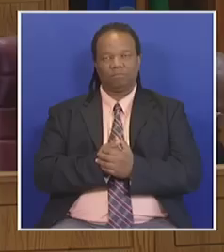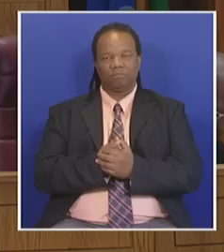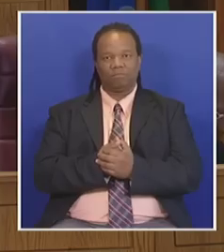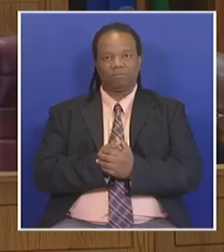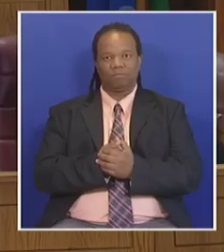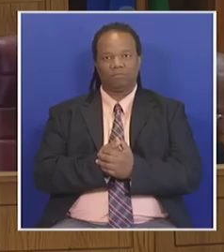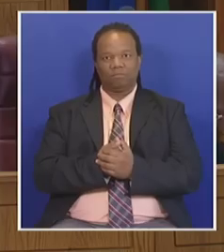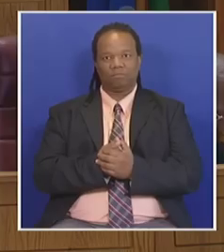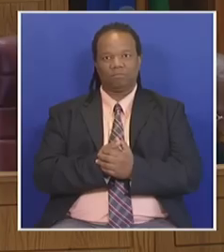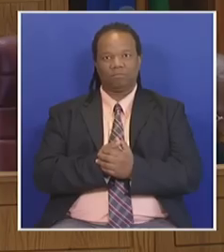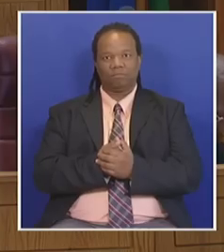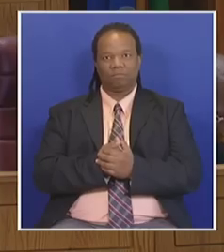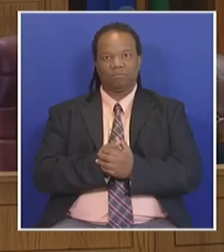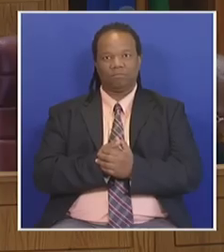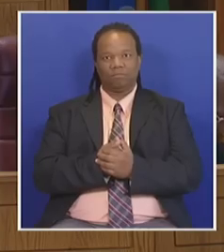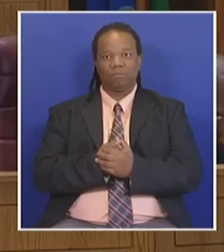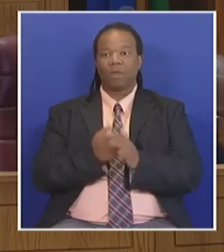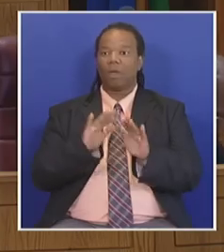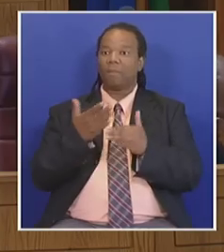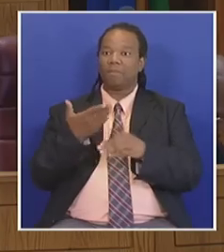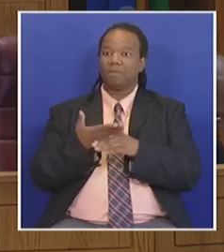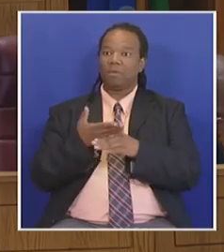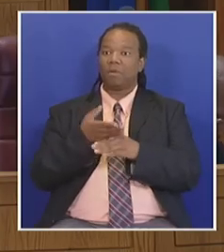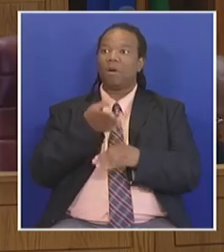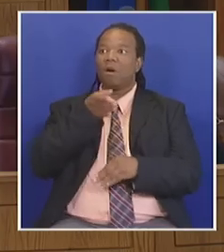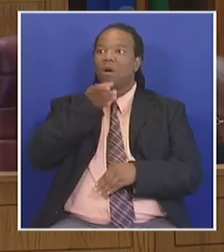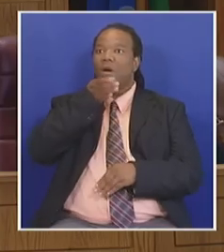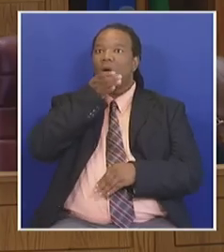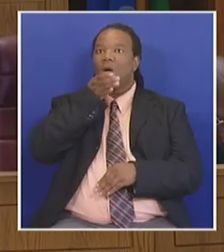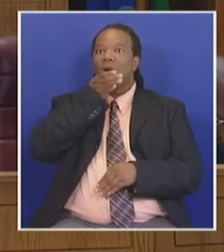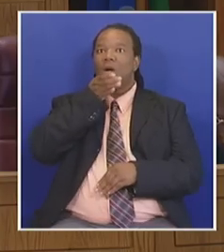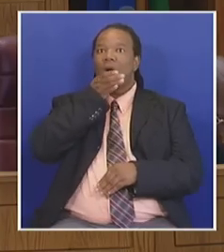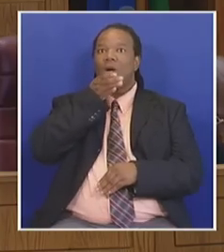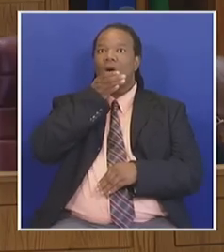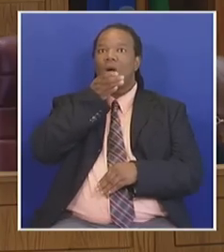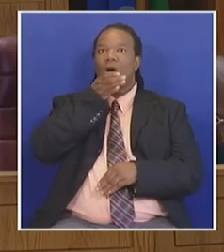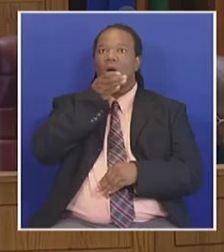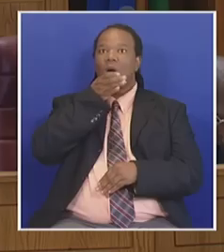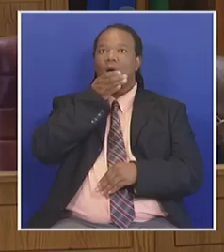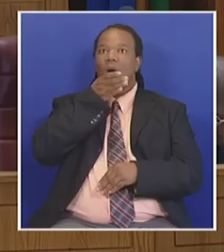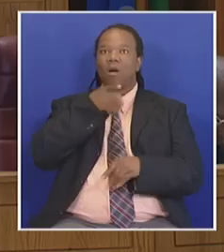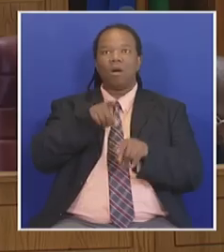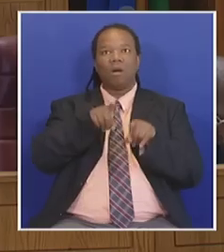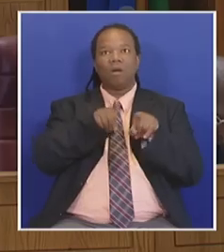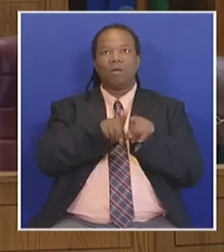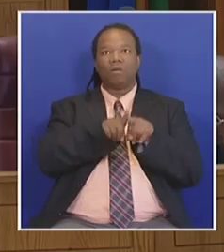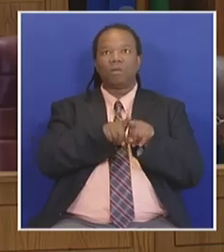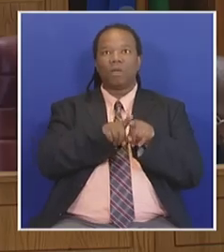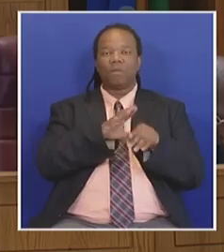even though I have not taken alcohol, I am reasoning like somebody who has smelled it. My apologies to the